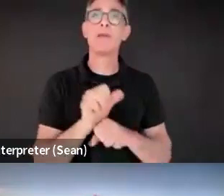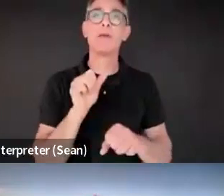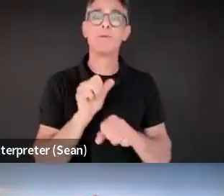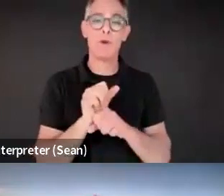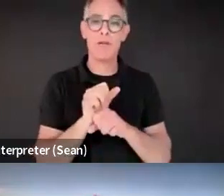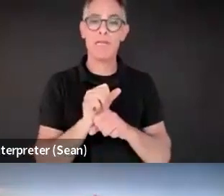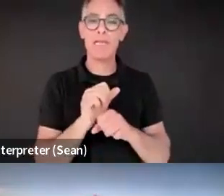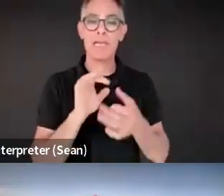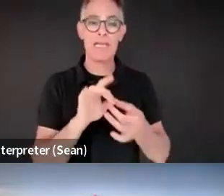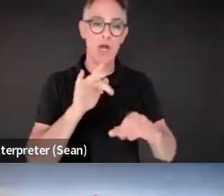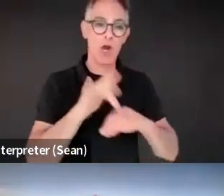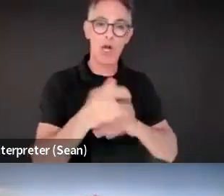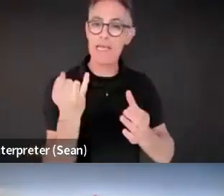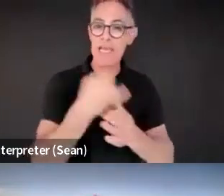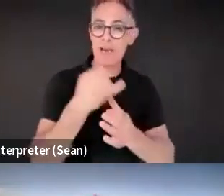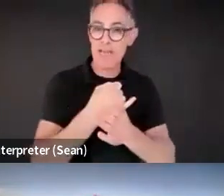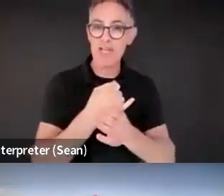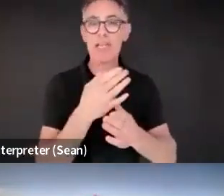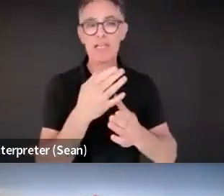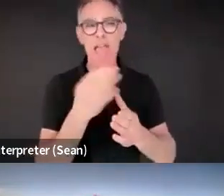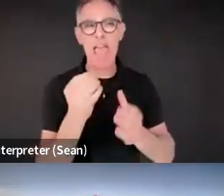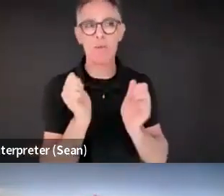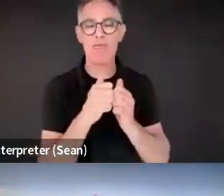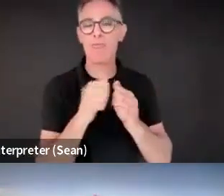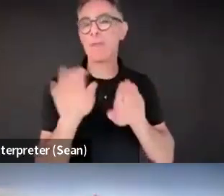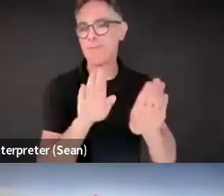early interventions and with behavior.